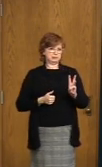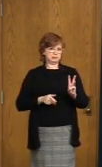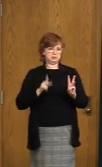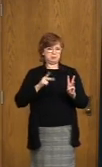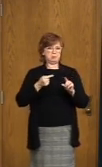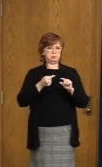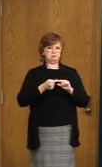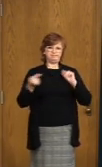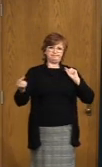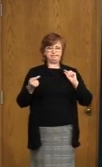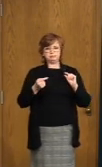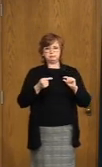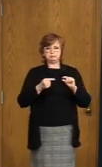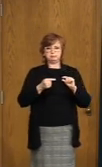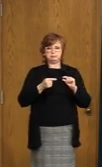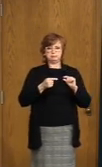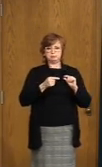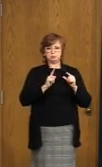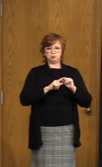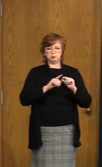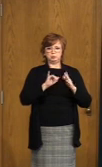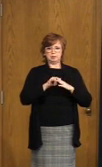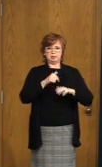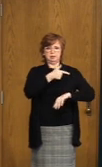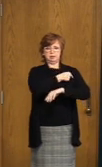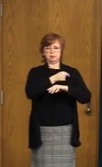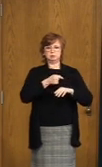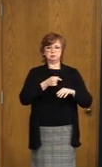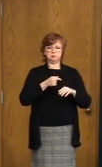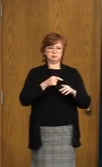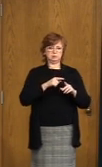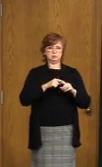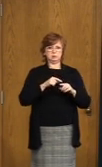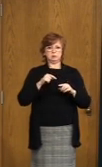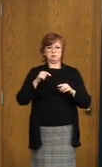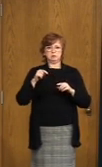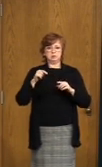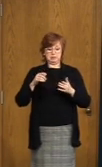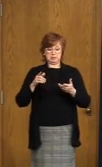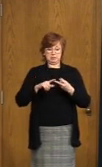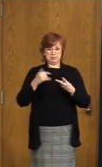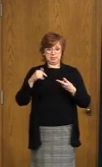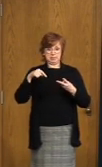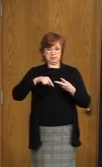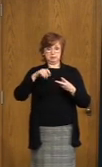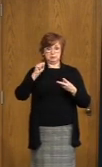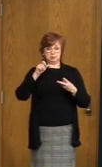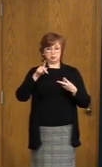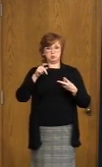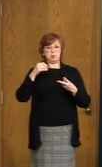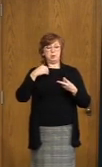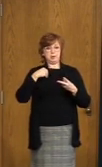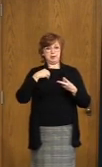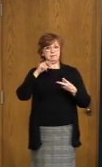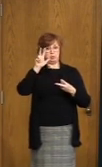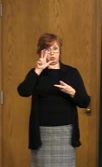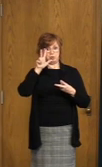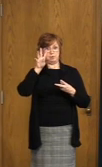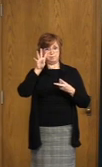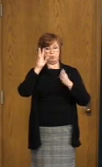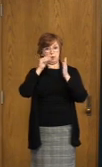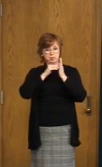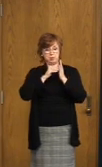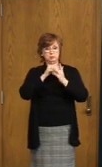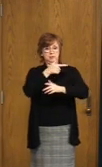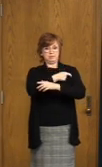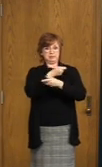reactions or adverse events. I was wondering, with the 34,000 plus vaccinations that have been delivered in Saskatchewan, have